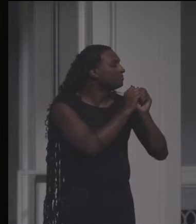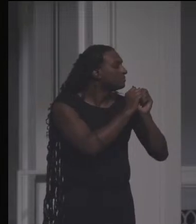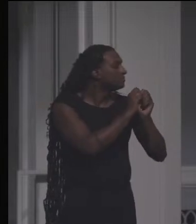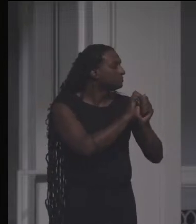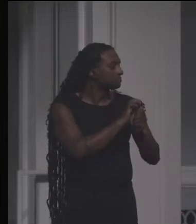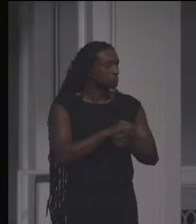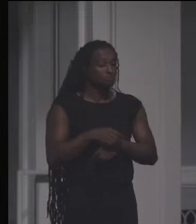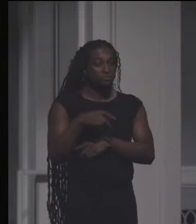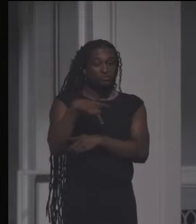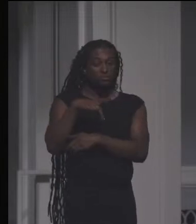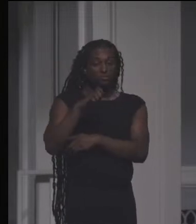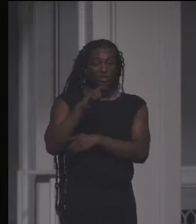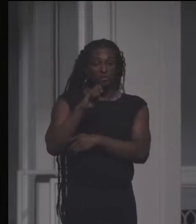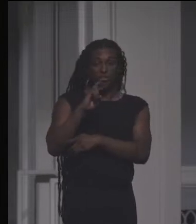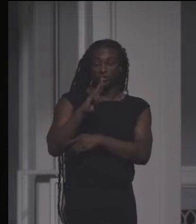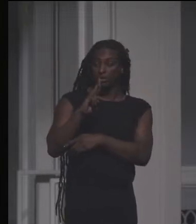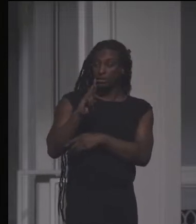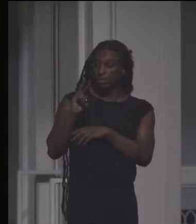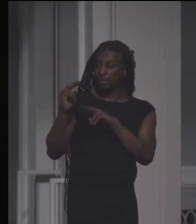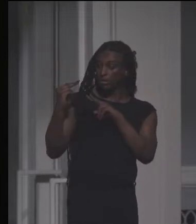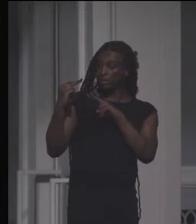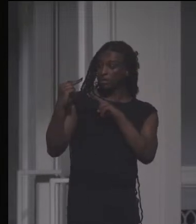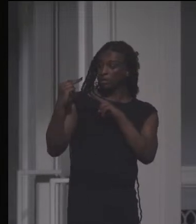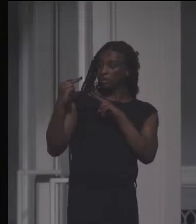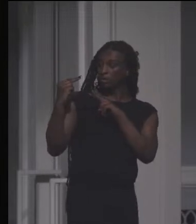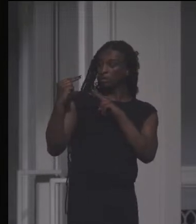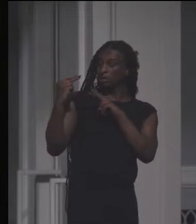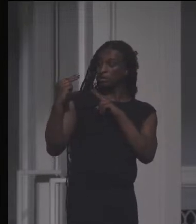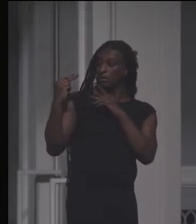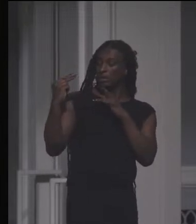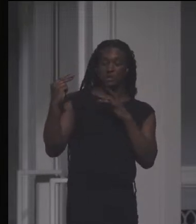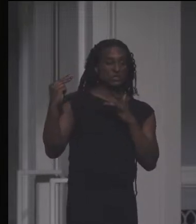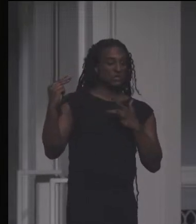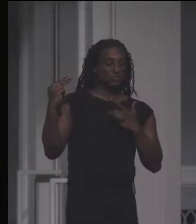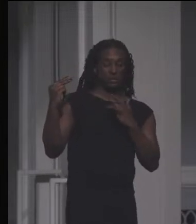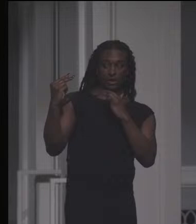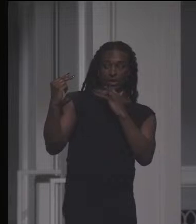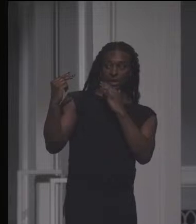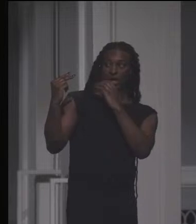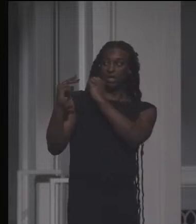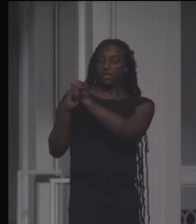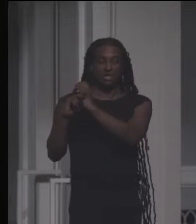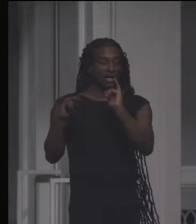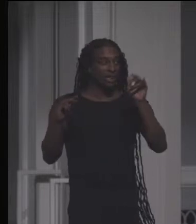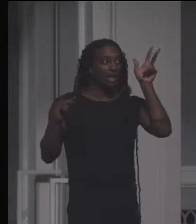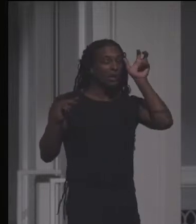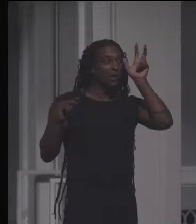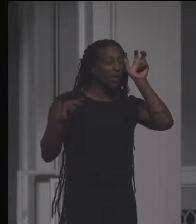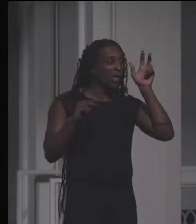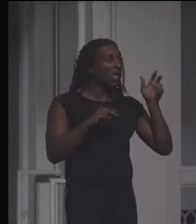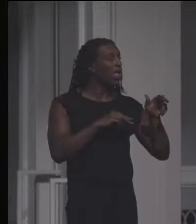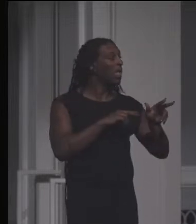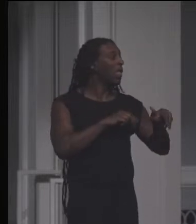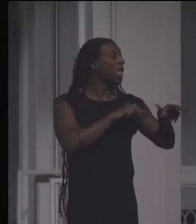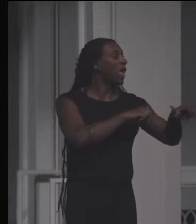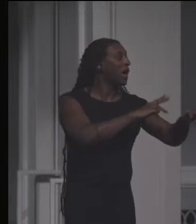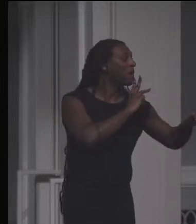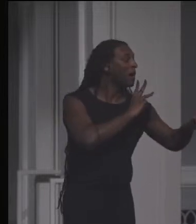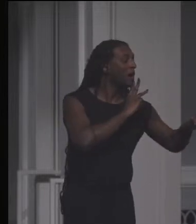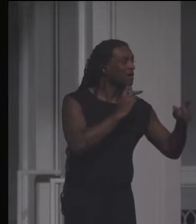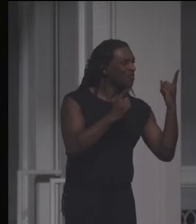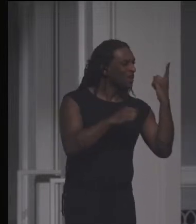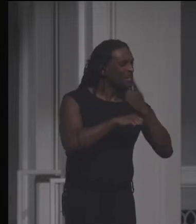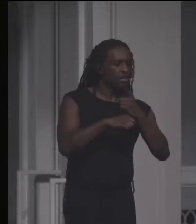And Peretir, drawn like a horse to water, one day shifted a little closer and